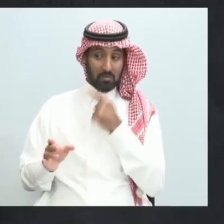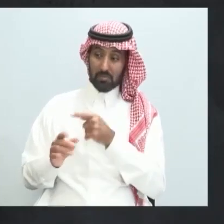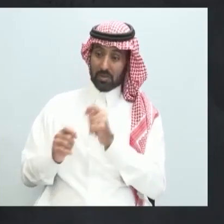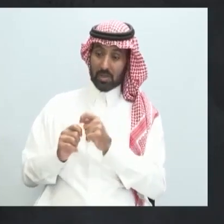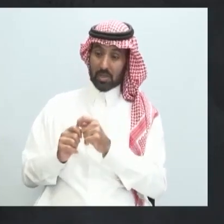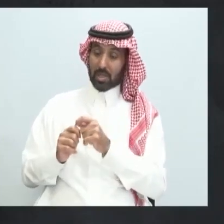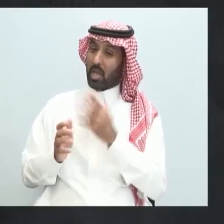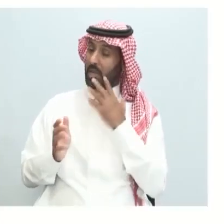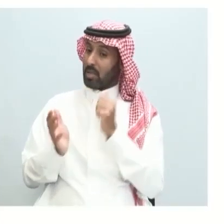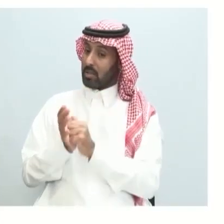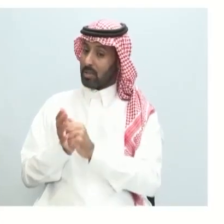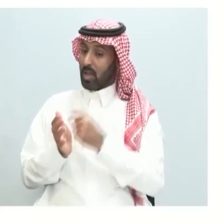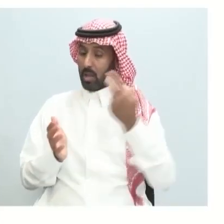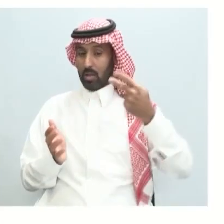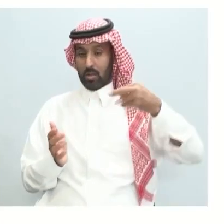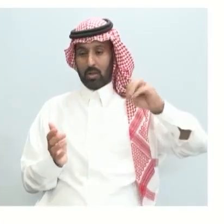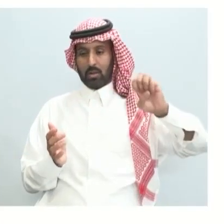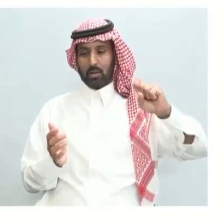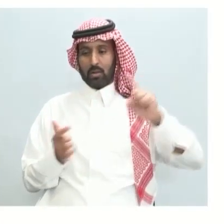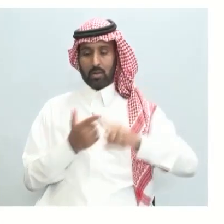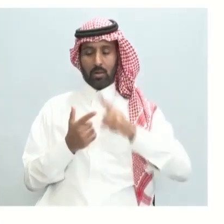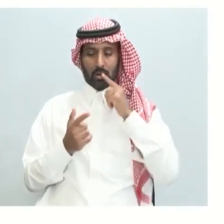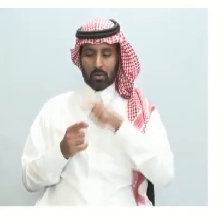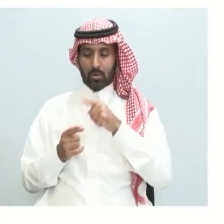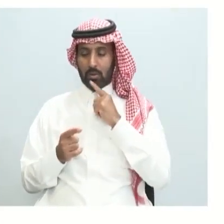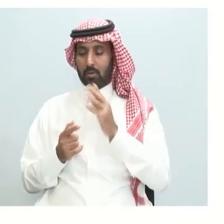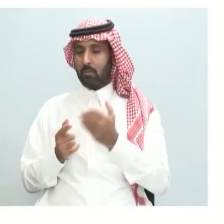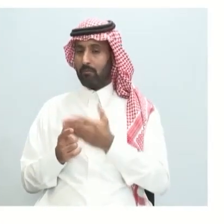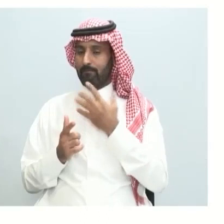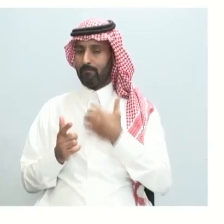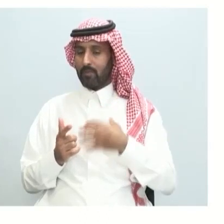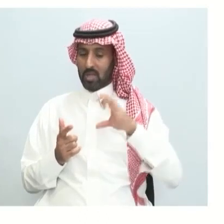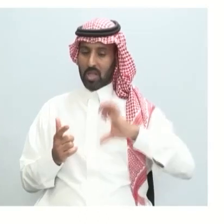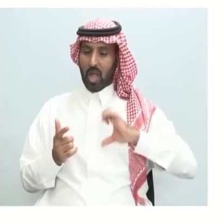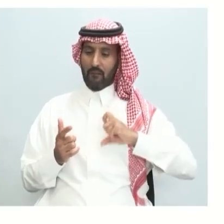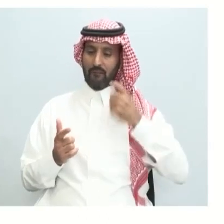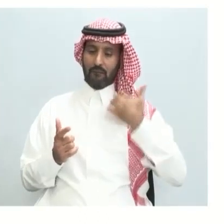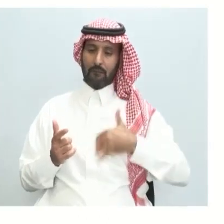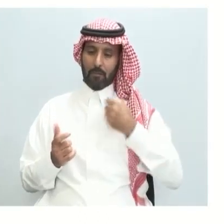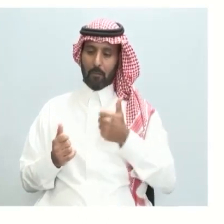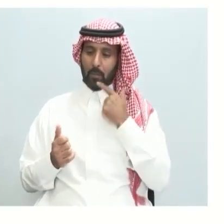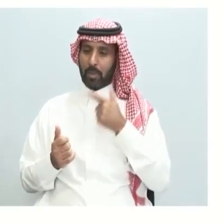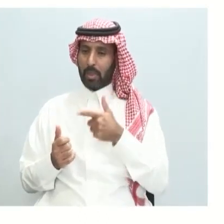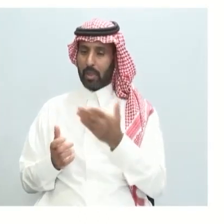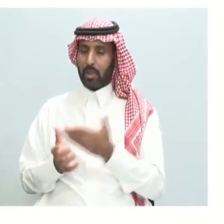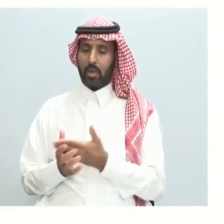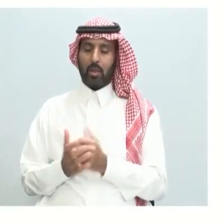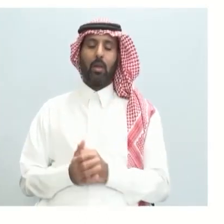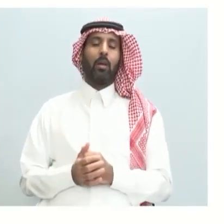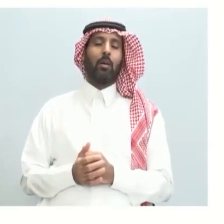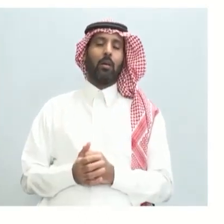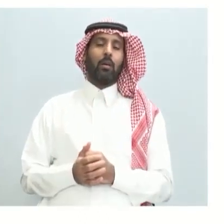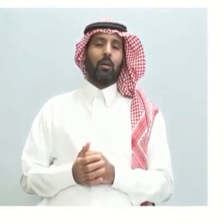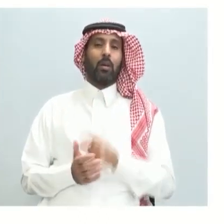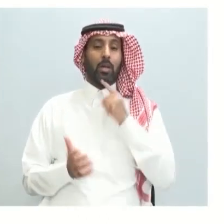it a home is, according to this quote, makes it love and feeling at home.